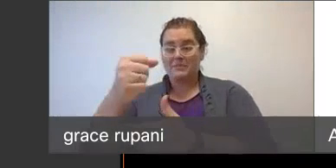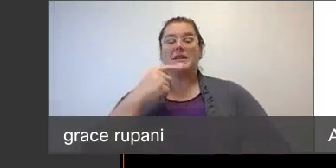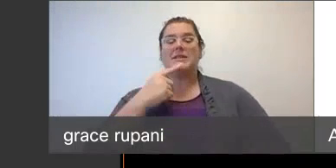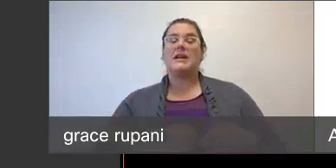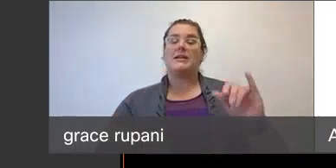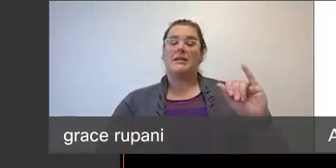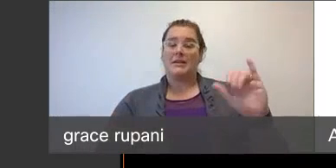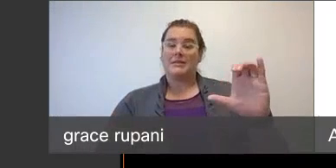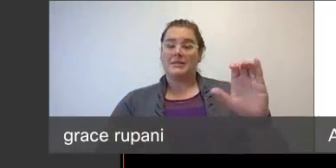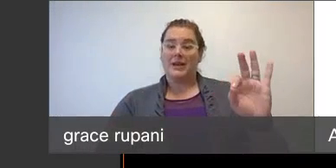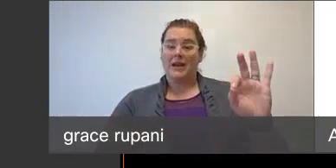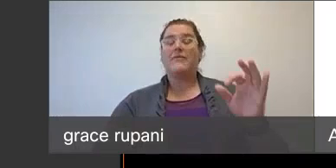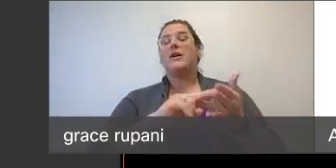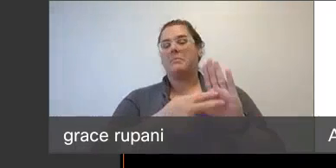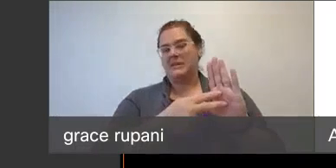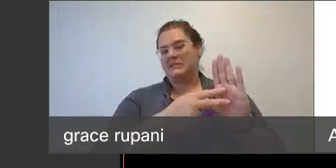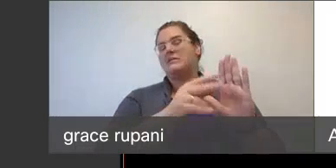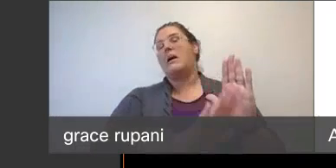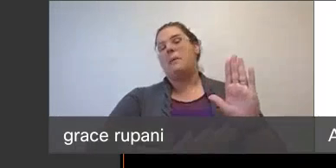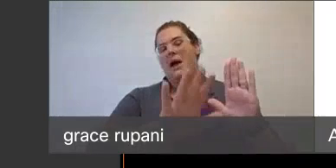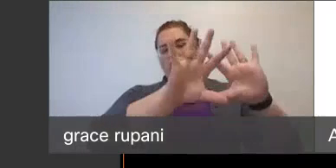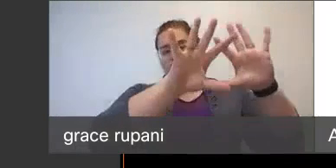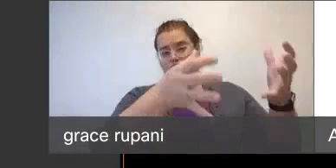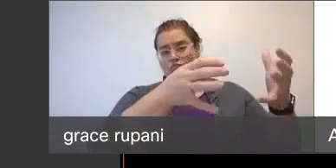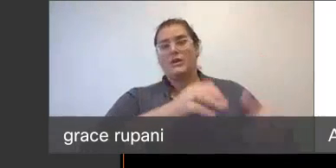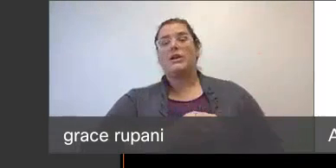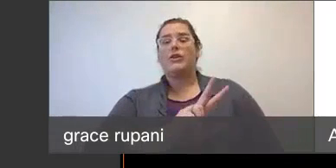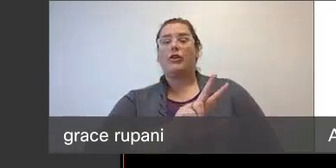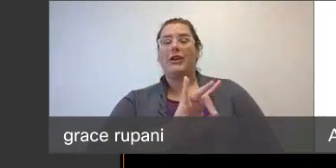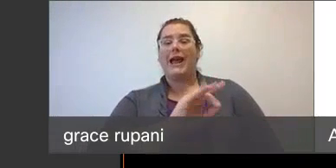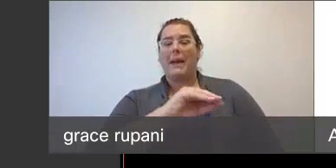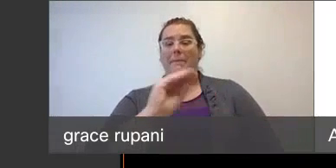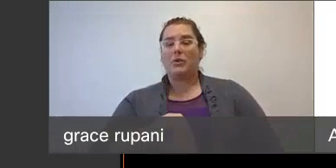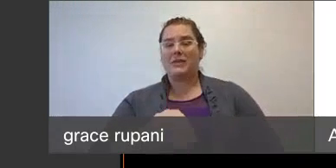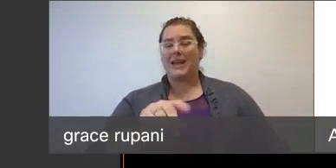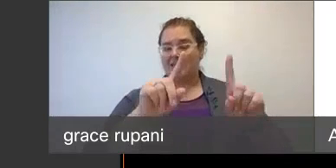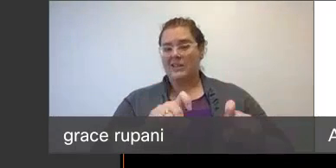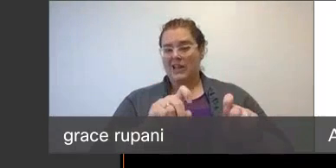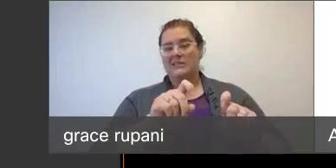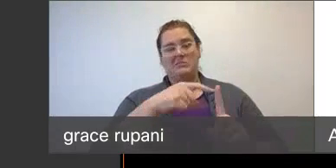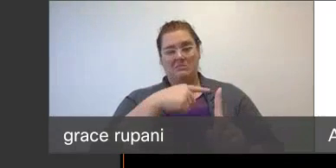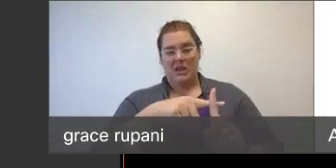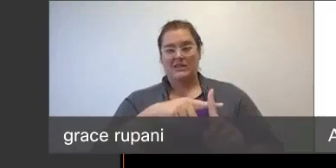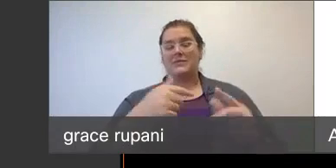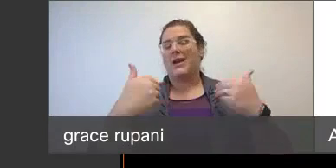facilities, there's been about 38% of the people who have tested positive for coronavirus.